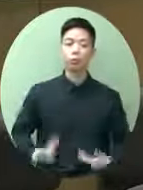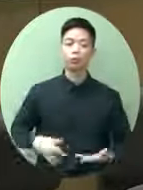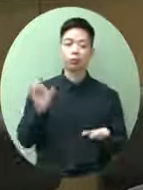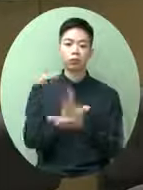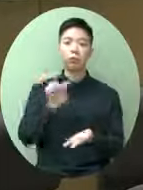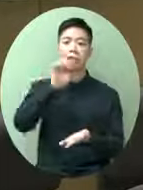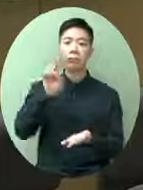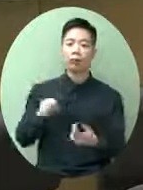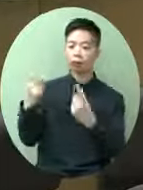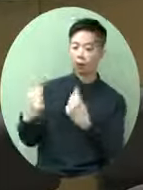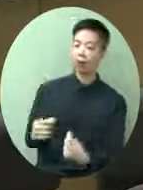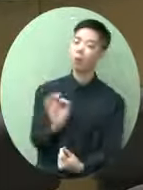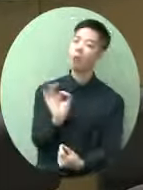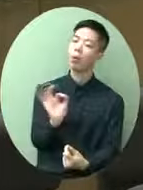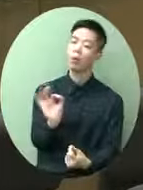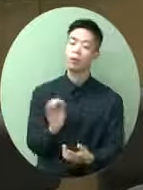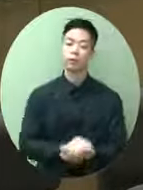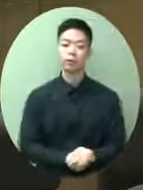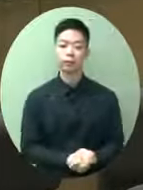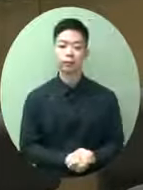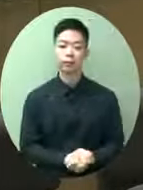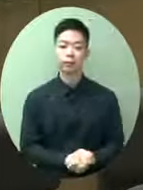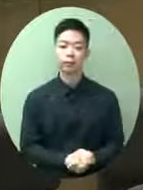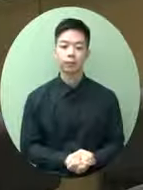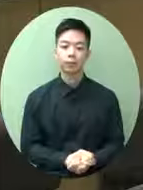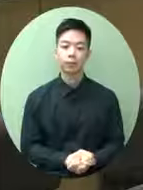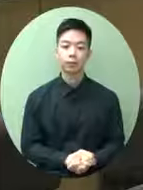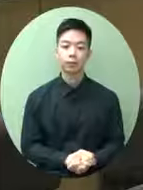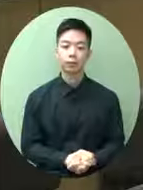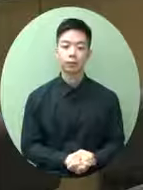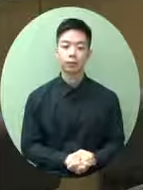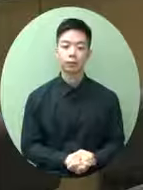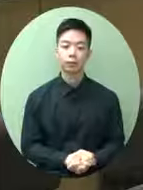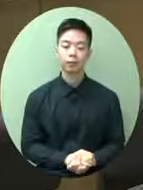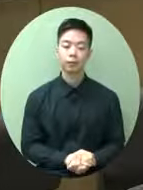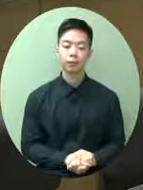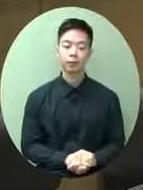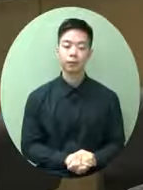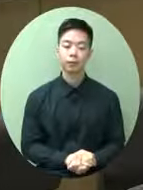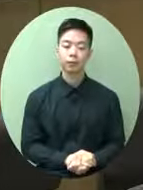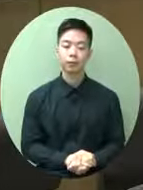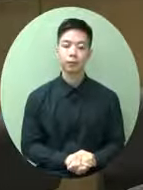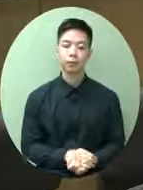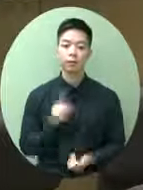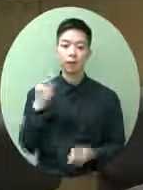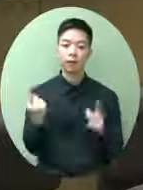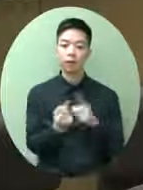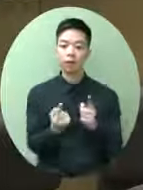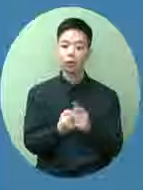partiesor other politiciansin joining the upcoming electionswhile they are not clear about the red lineThanks